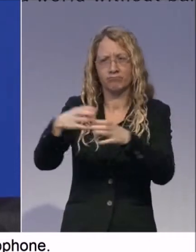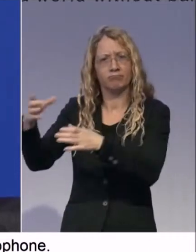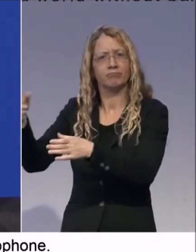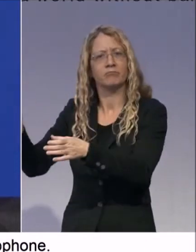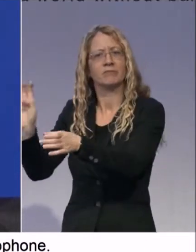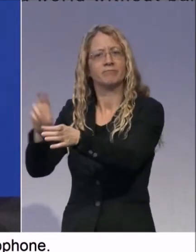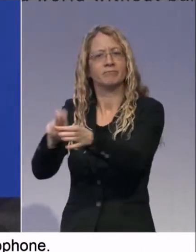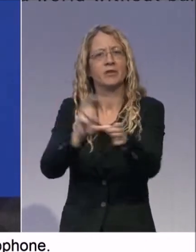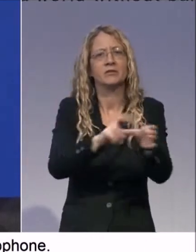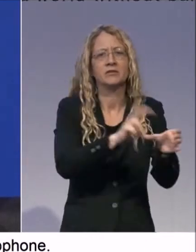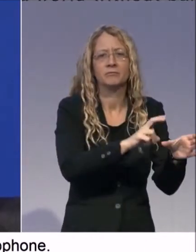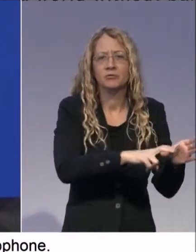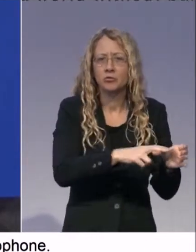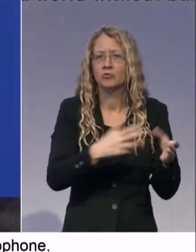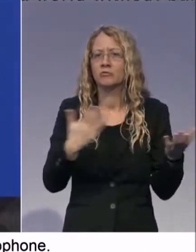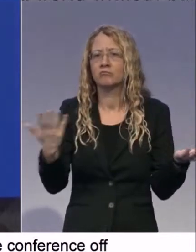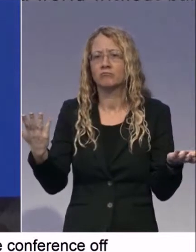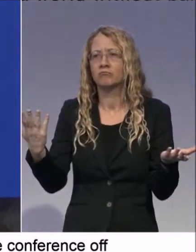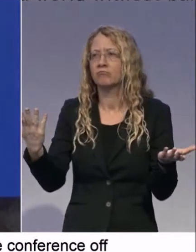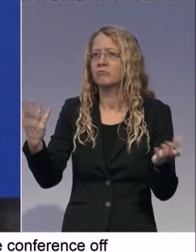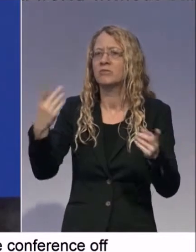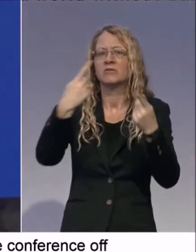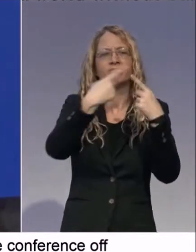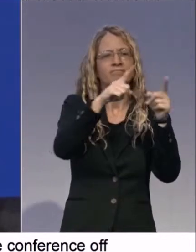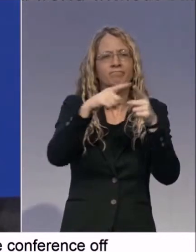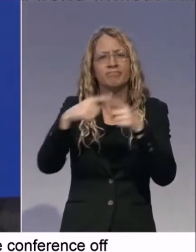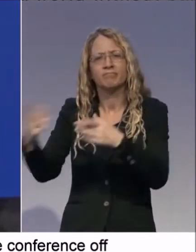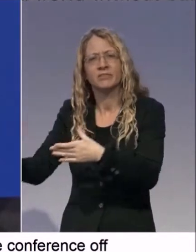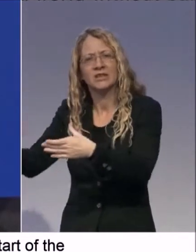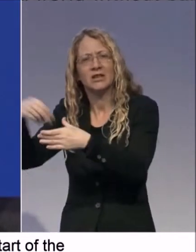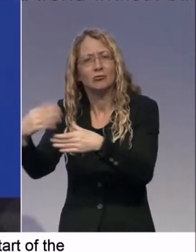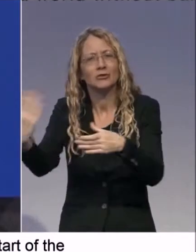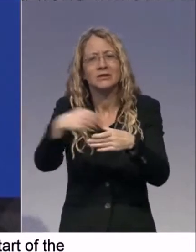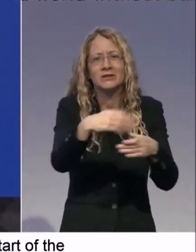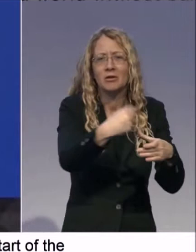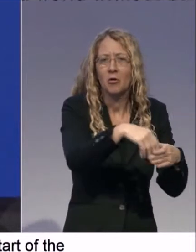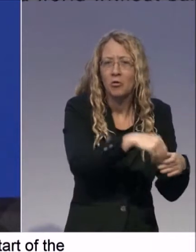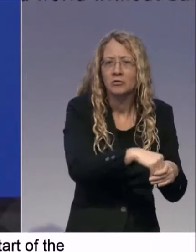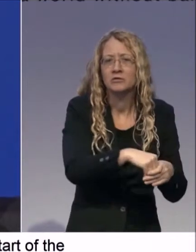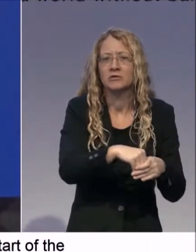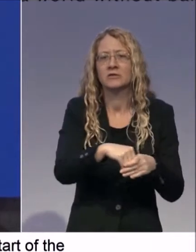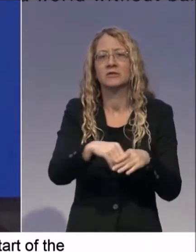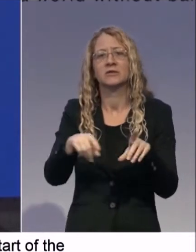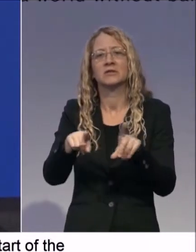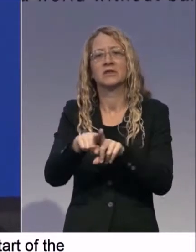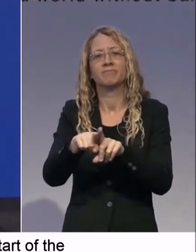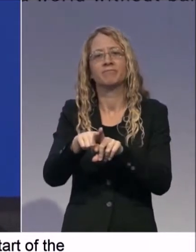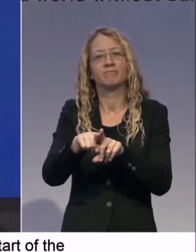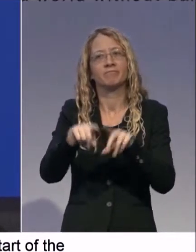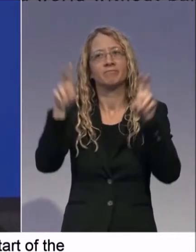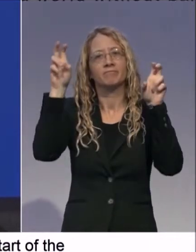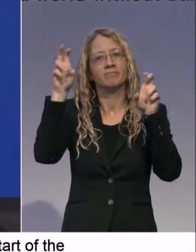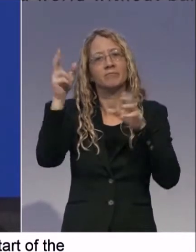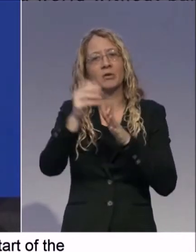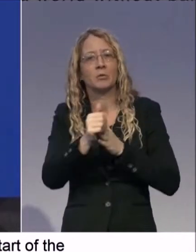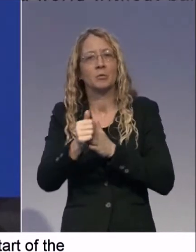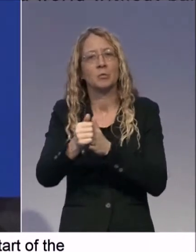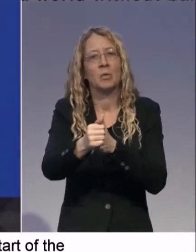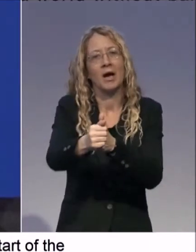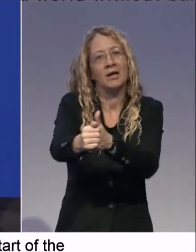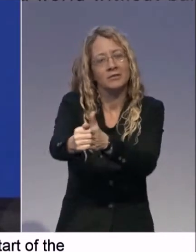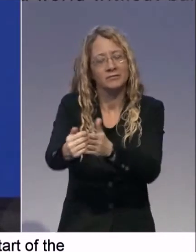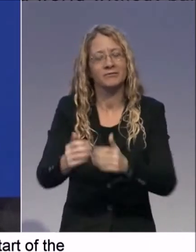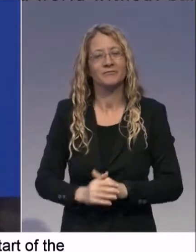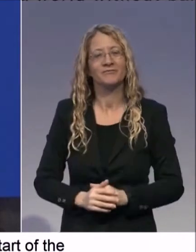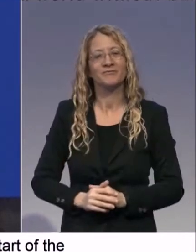inclusion. And this includes the top, it includes the leadership. And that's why we're discussing participation, disability and